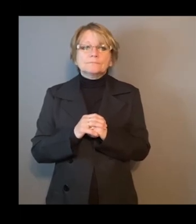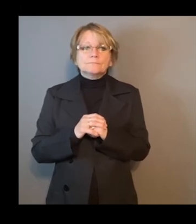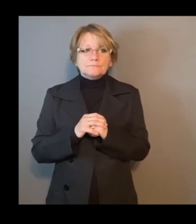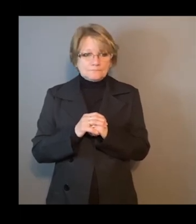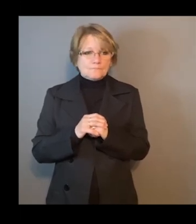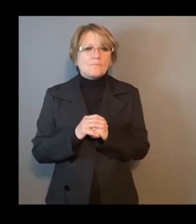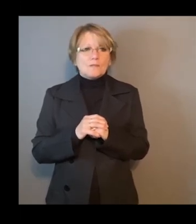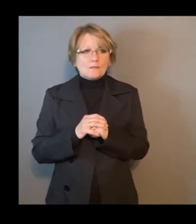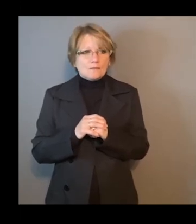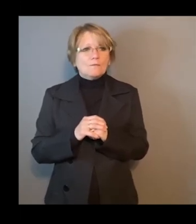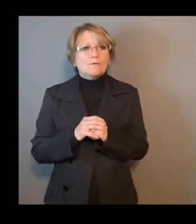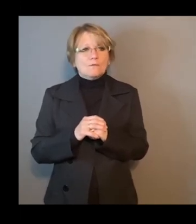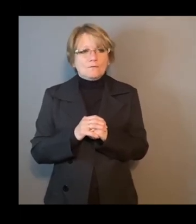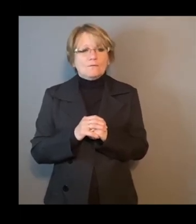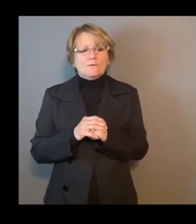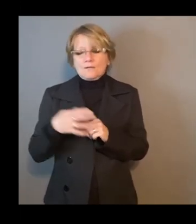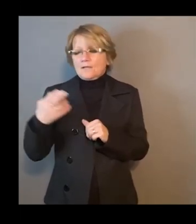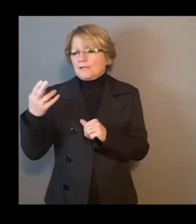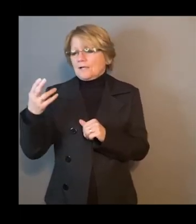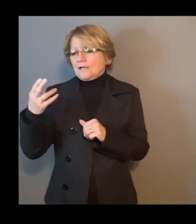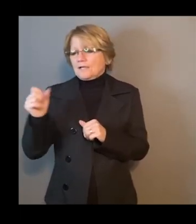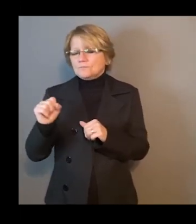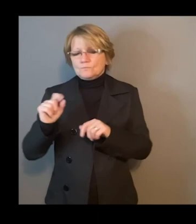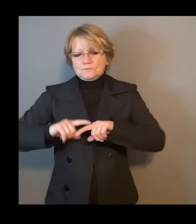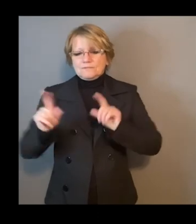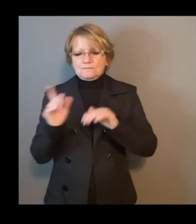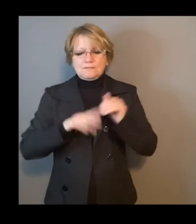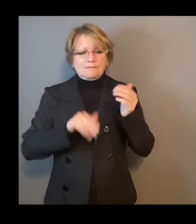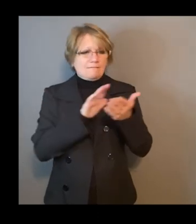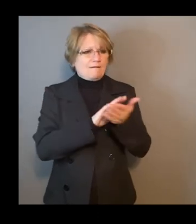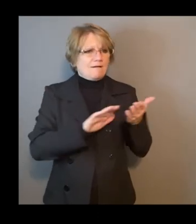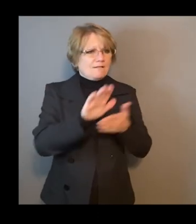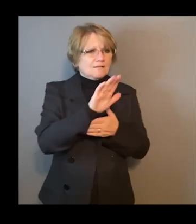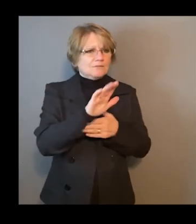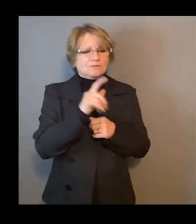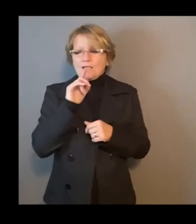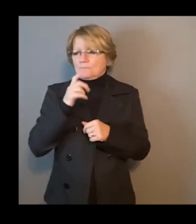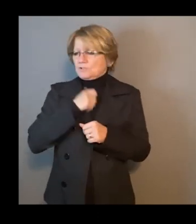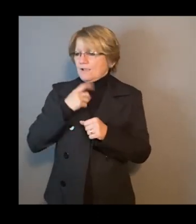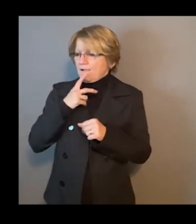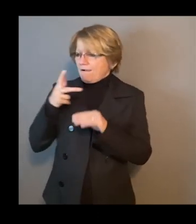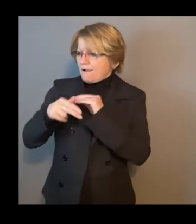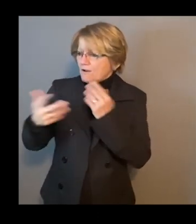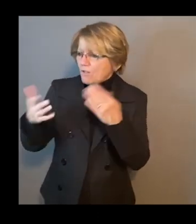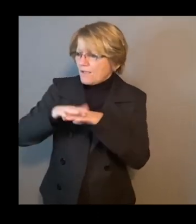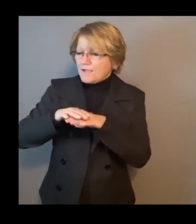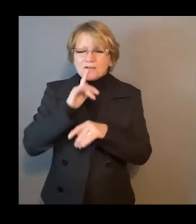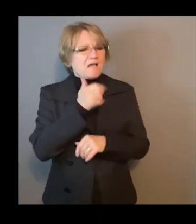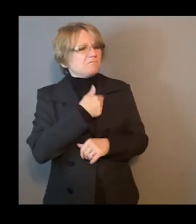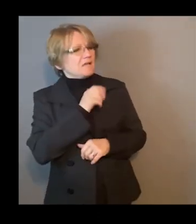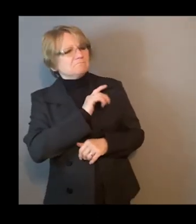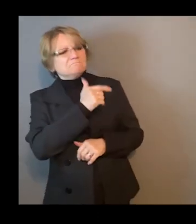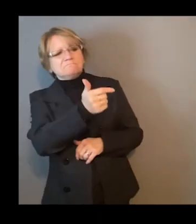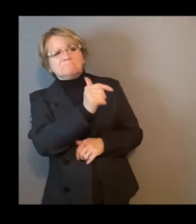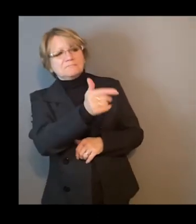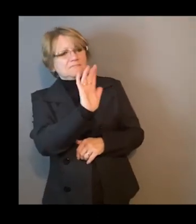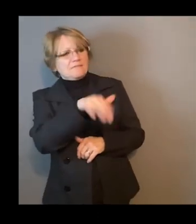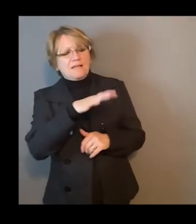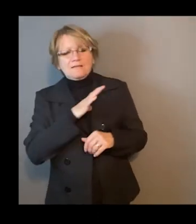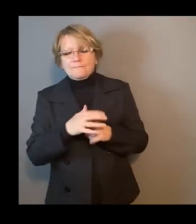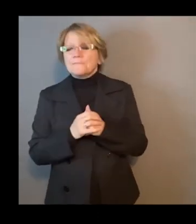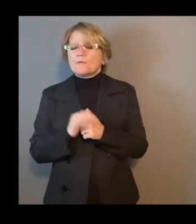Everything's different from high school to college. My bad, Clayton, my bad. I'm trying to get my saying in audio. Nah, go ahead, brother. But it's